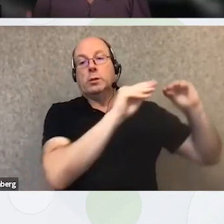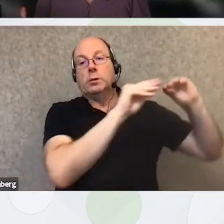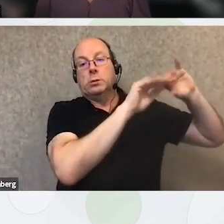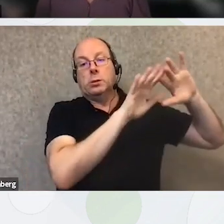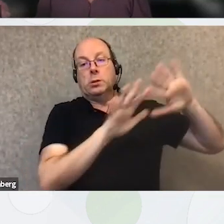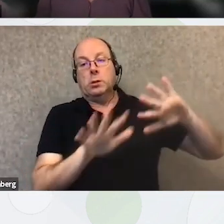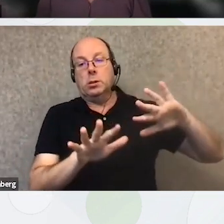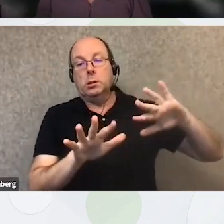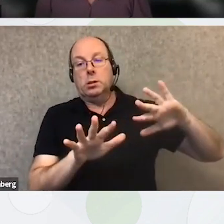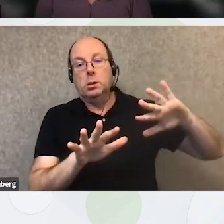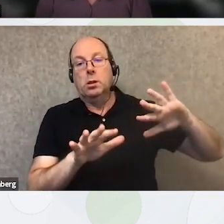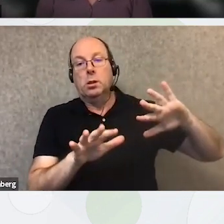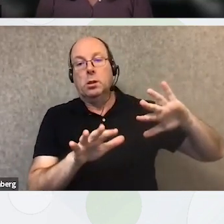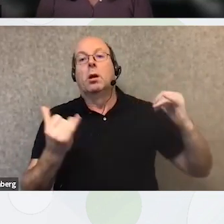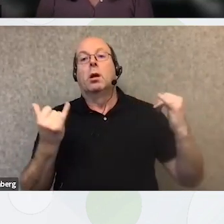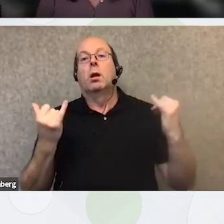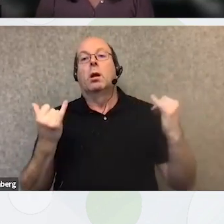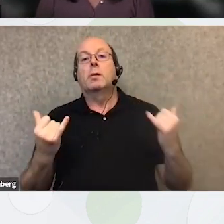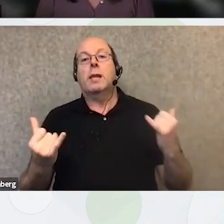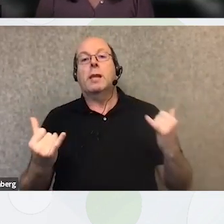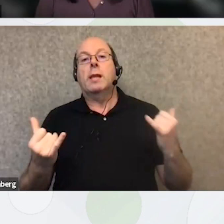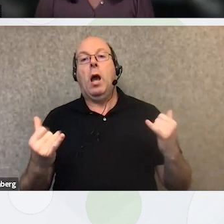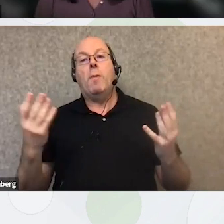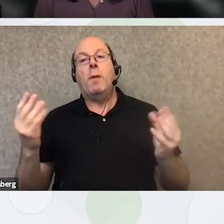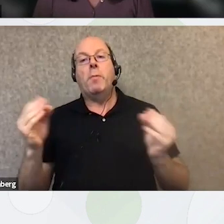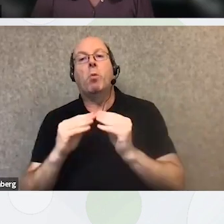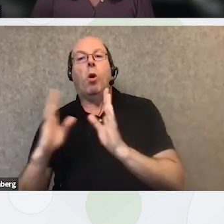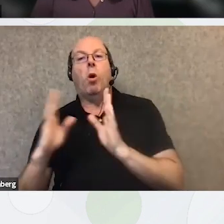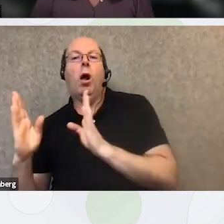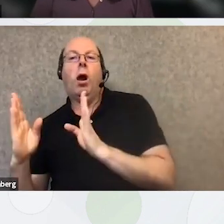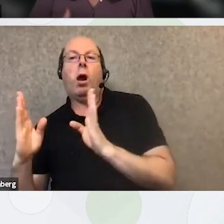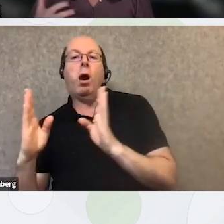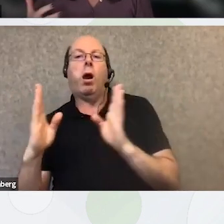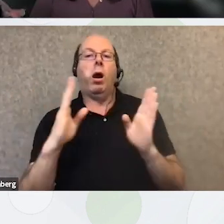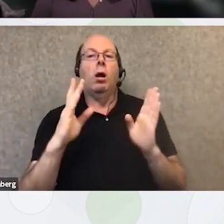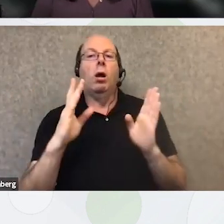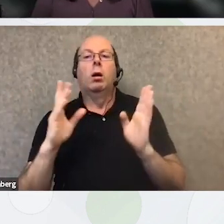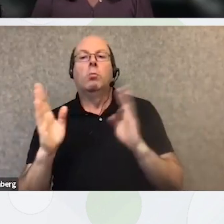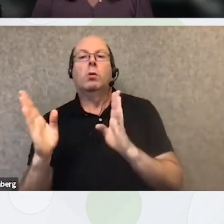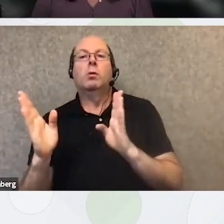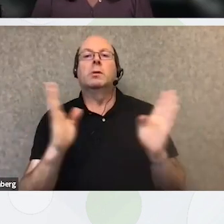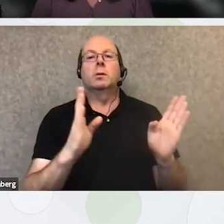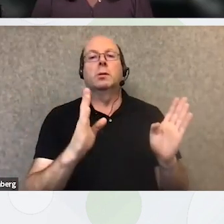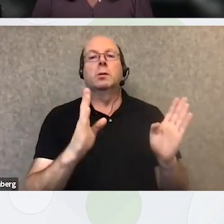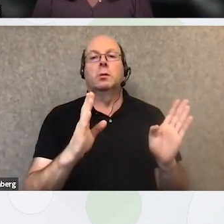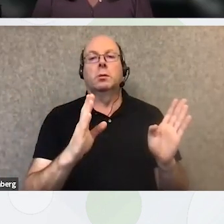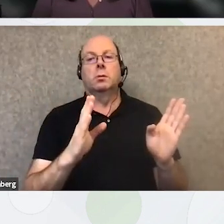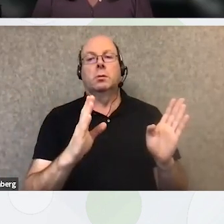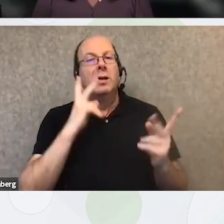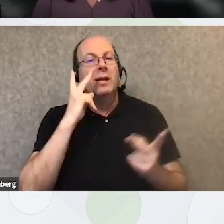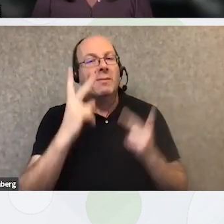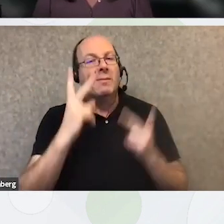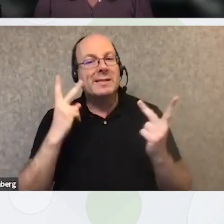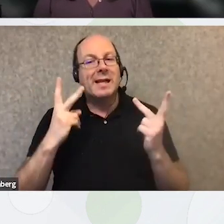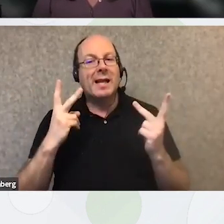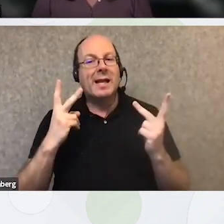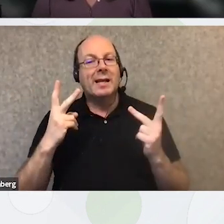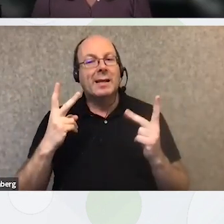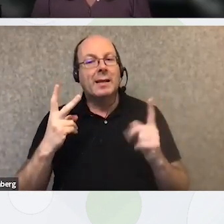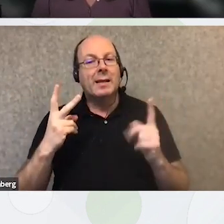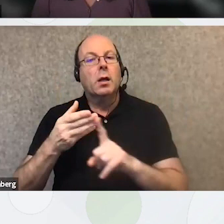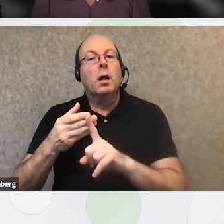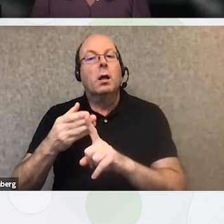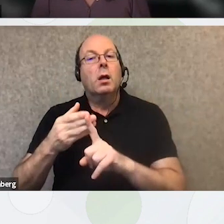continued shift back toward more seasonal RSV trends, as we observed traditionally prior to the